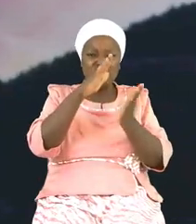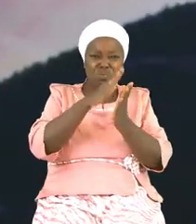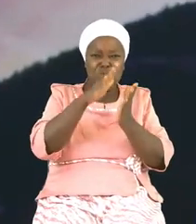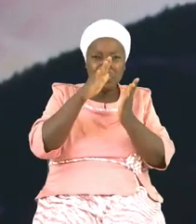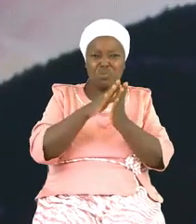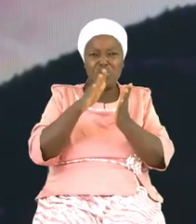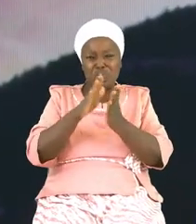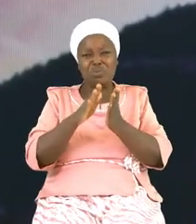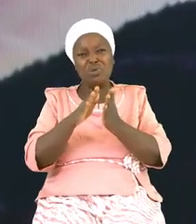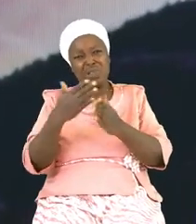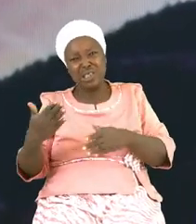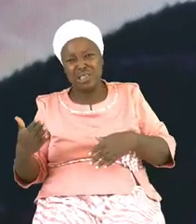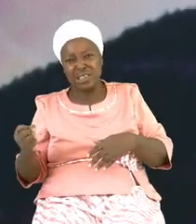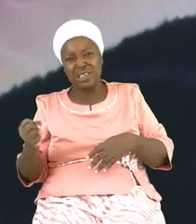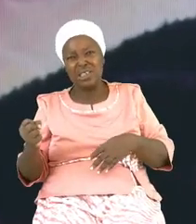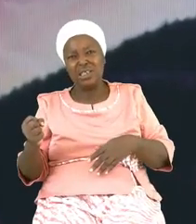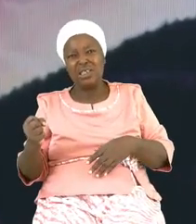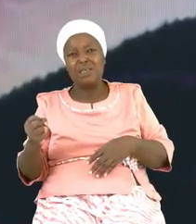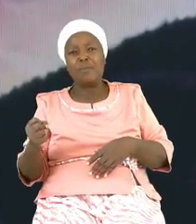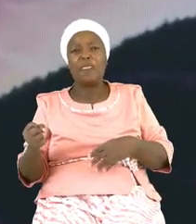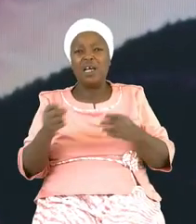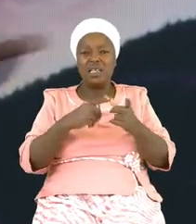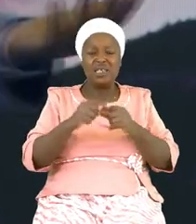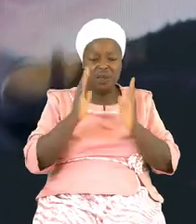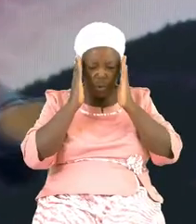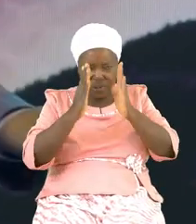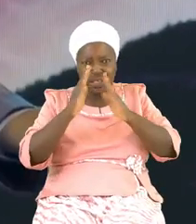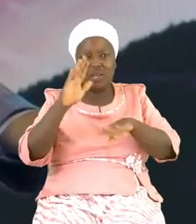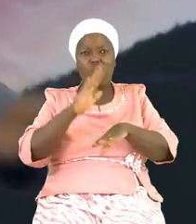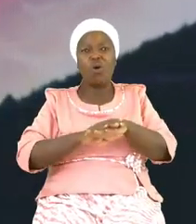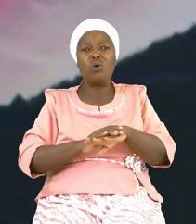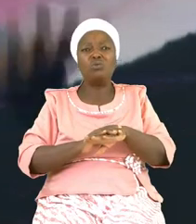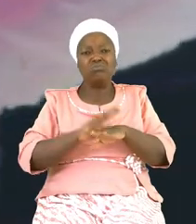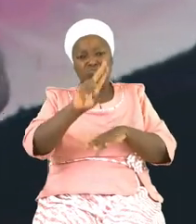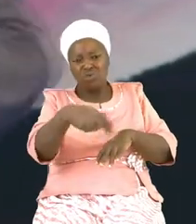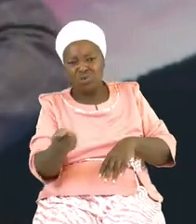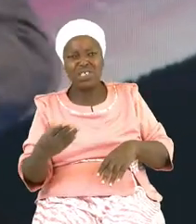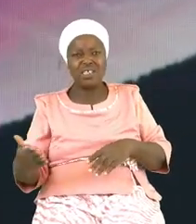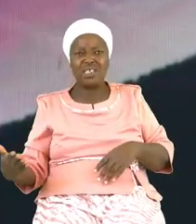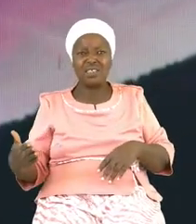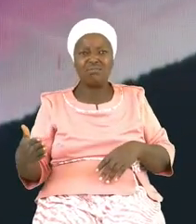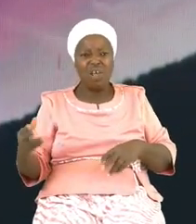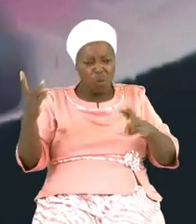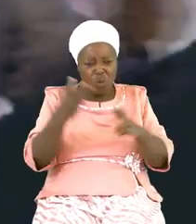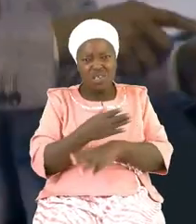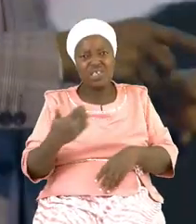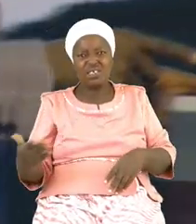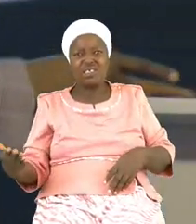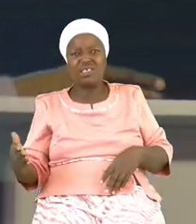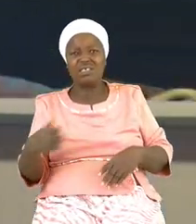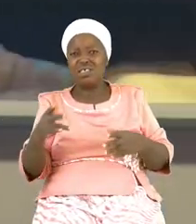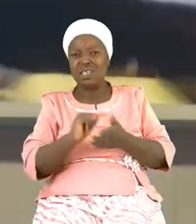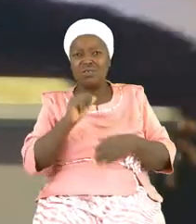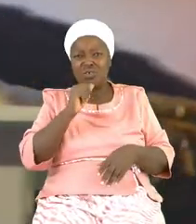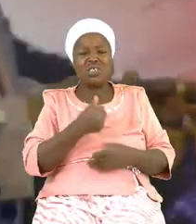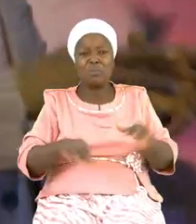on minor things. They concentrate on useless things, worthless things, and they do not